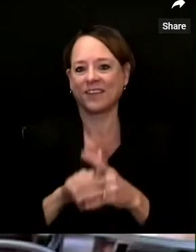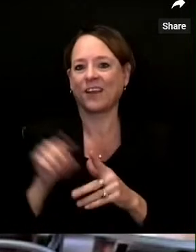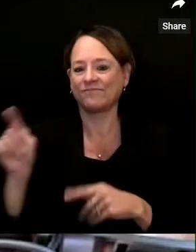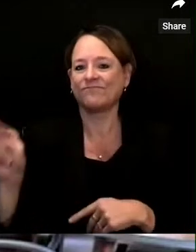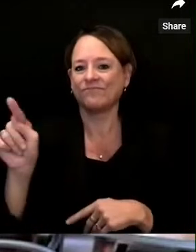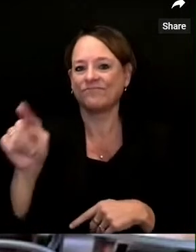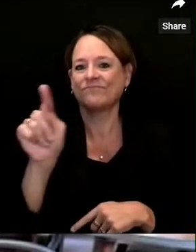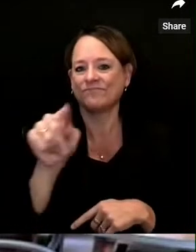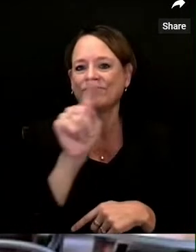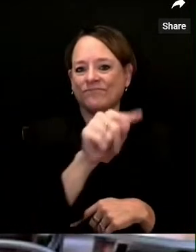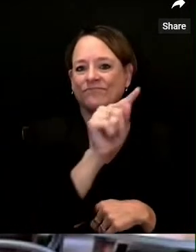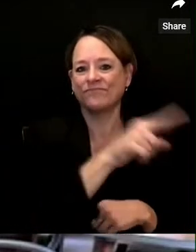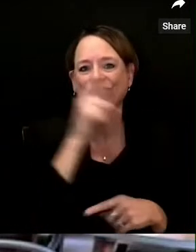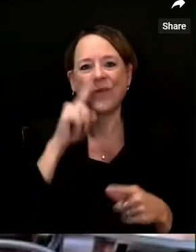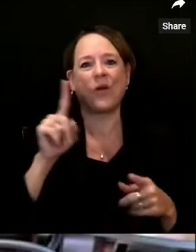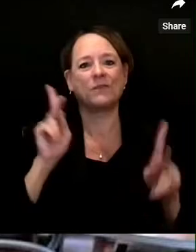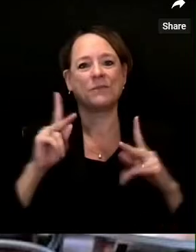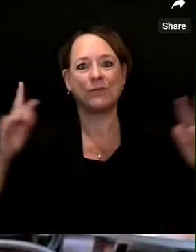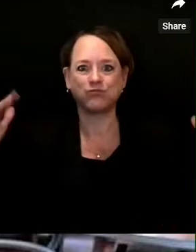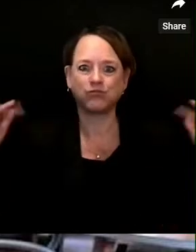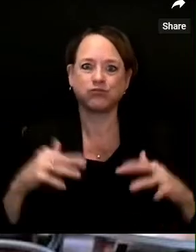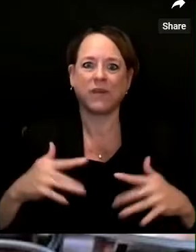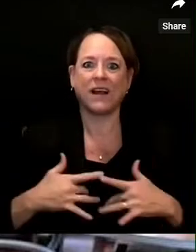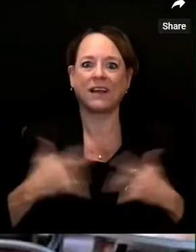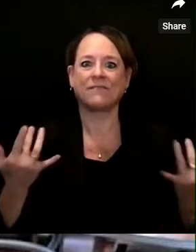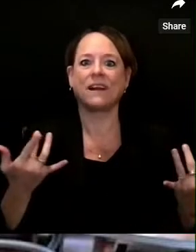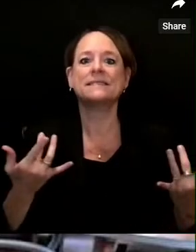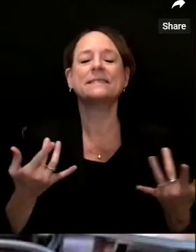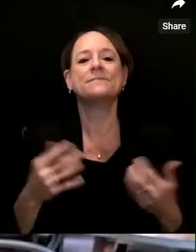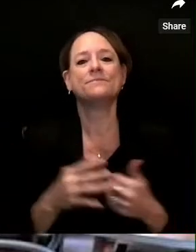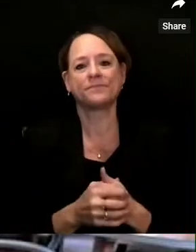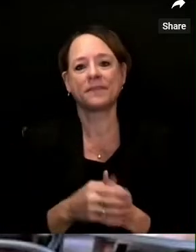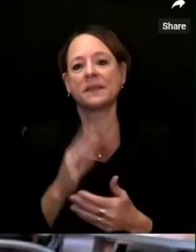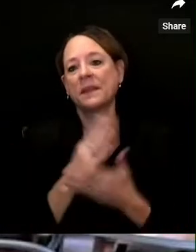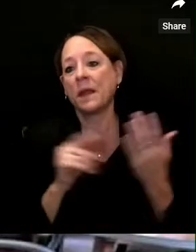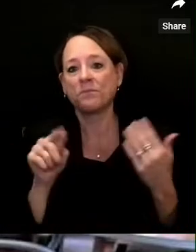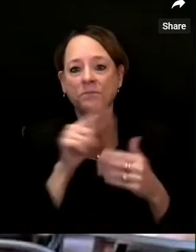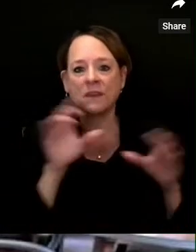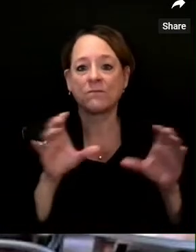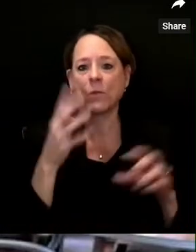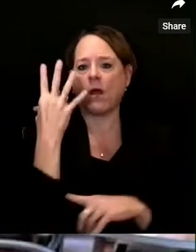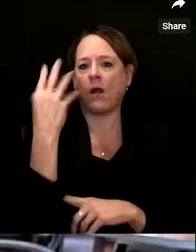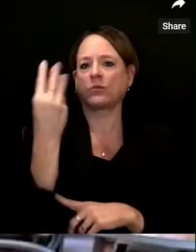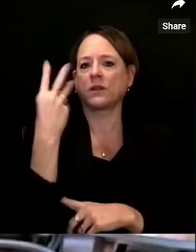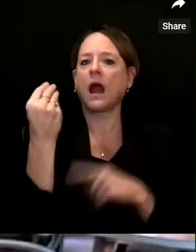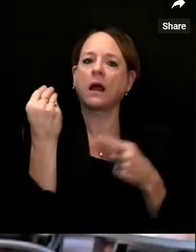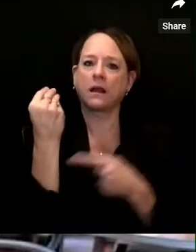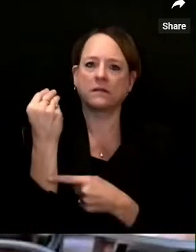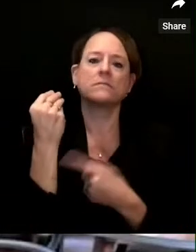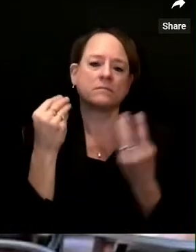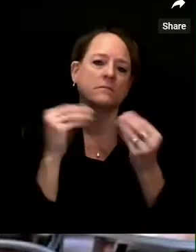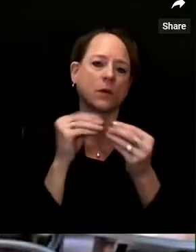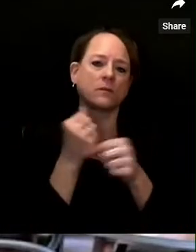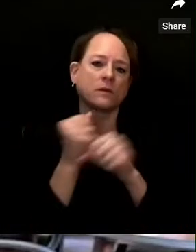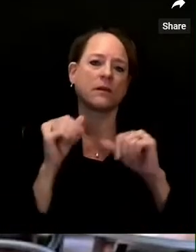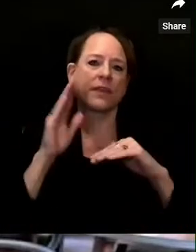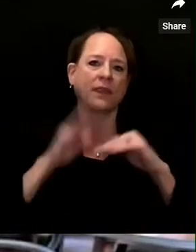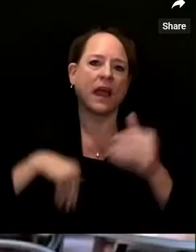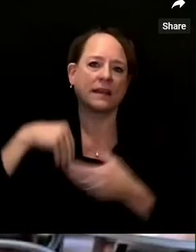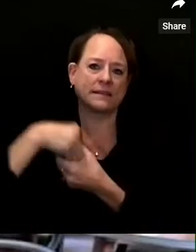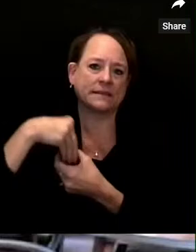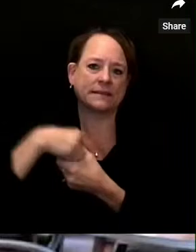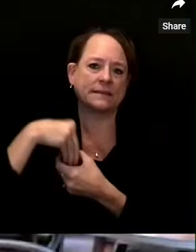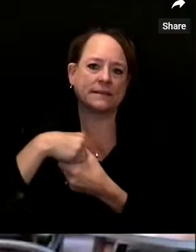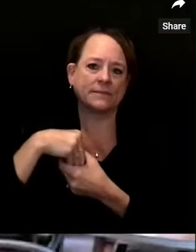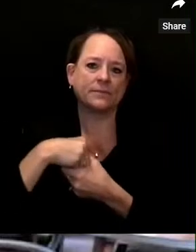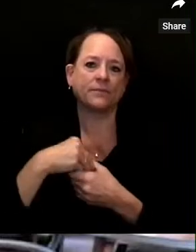it's safer to be outside than it is inside. It's safest to be vaccinated if you're going to attend any kind of a large